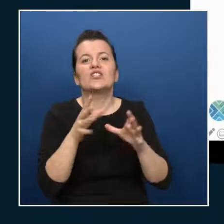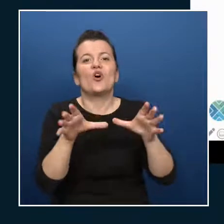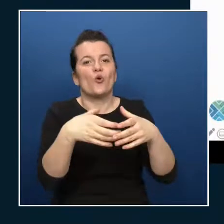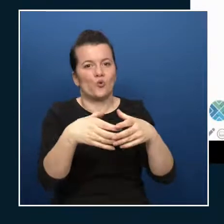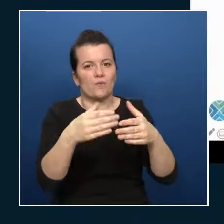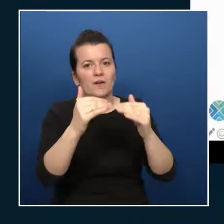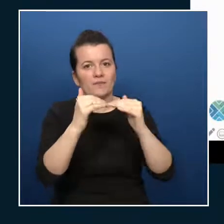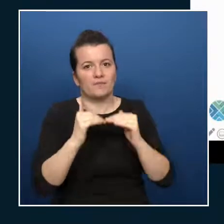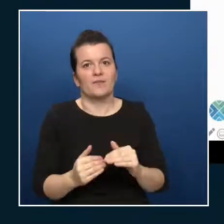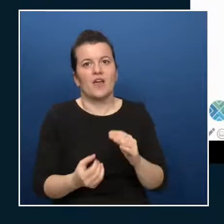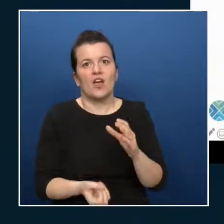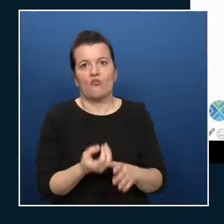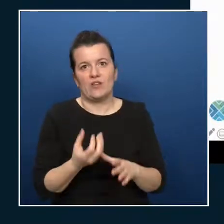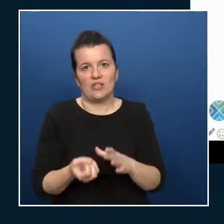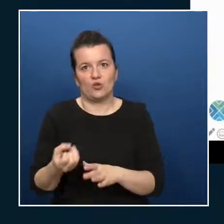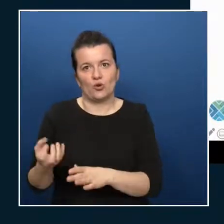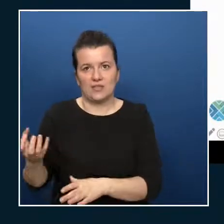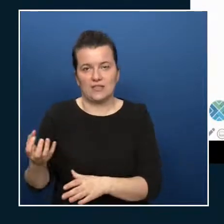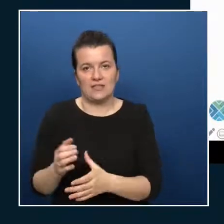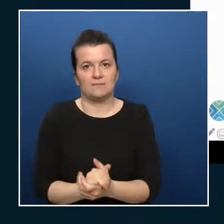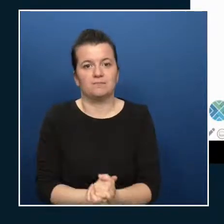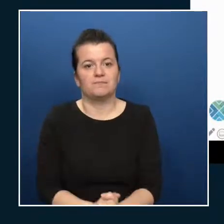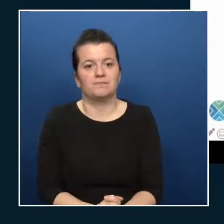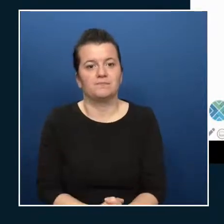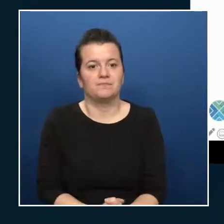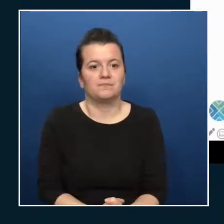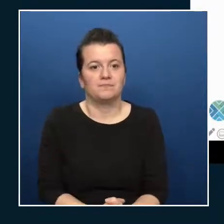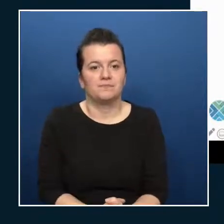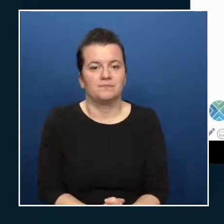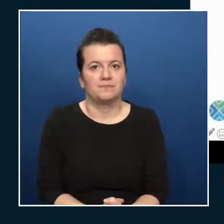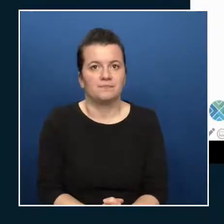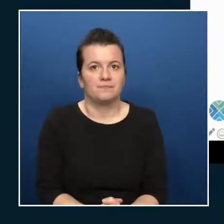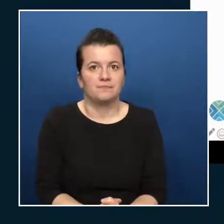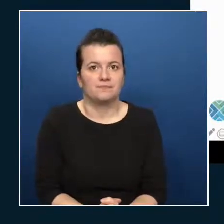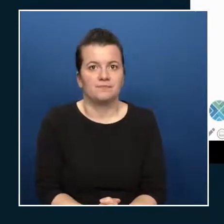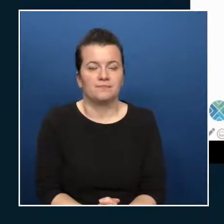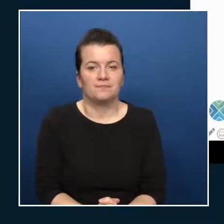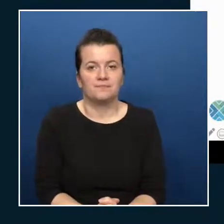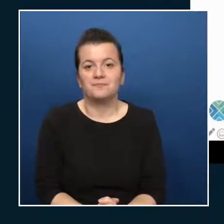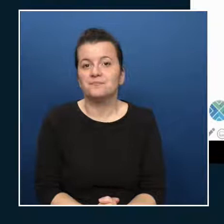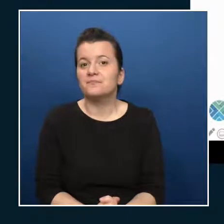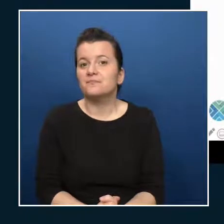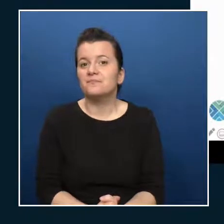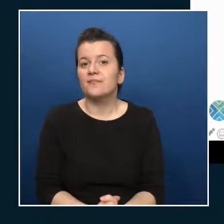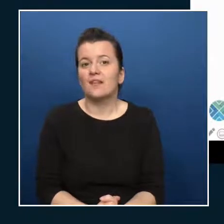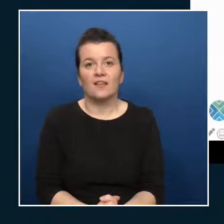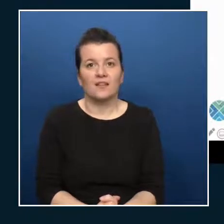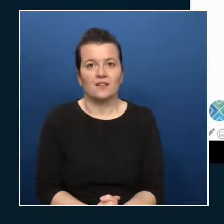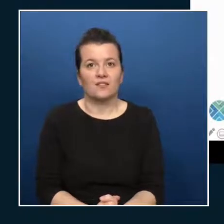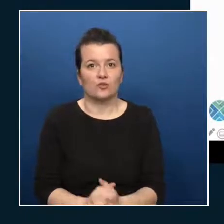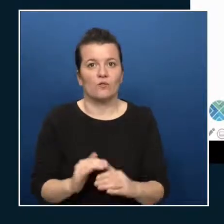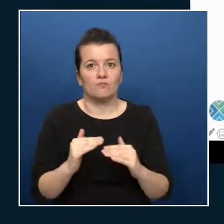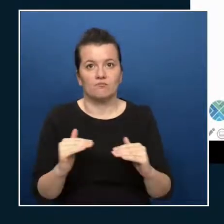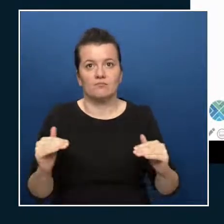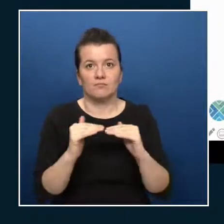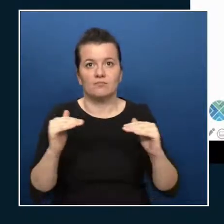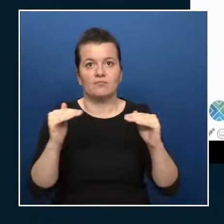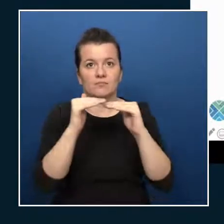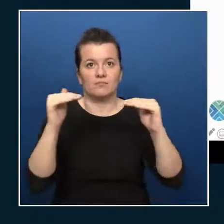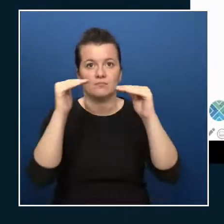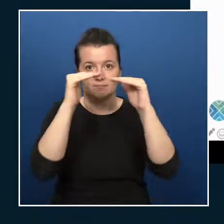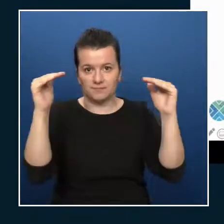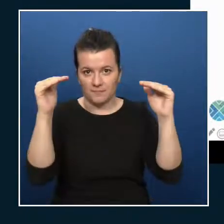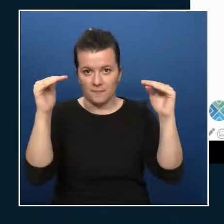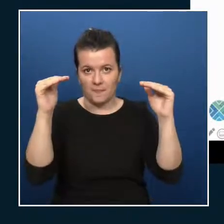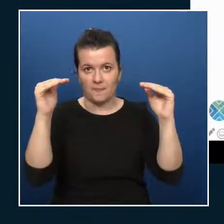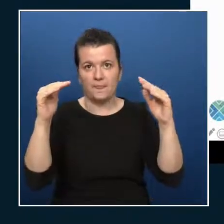finally, you have your resources. And like I mentioned before, the underlying levels inherit the